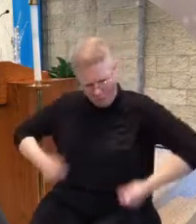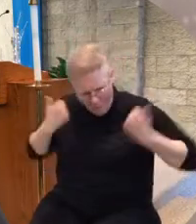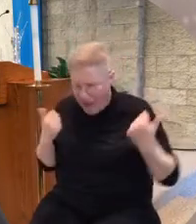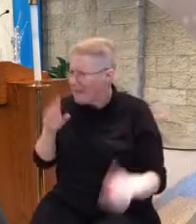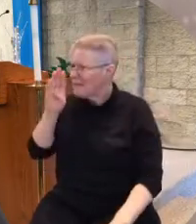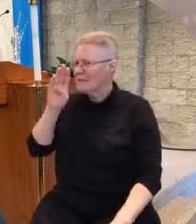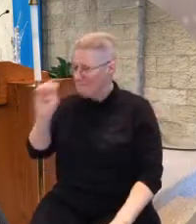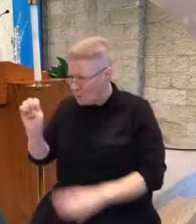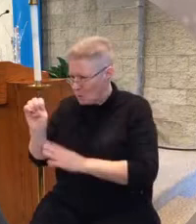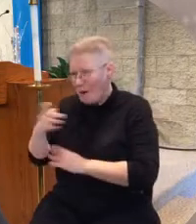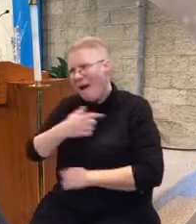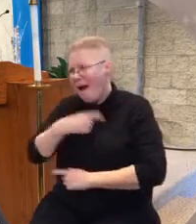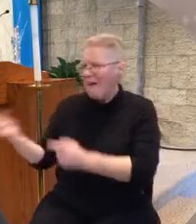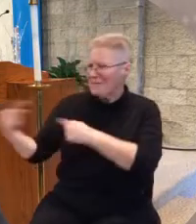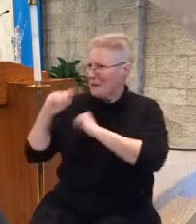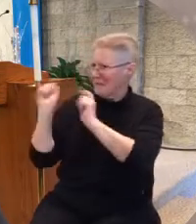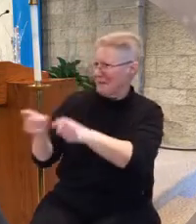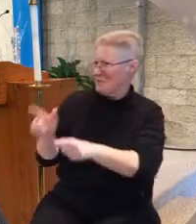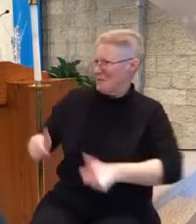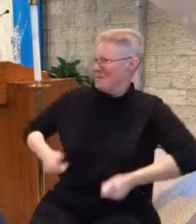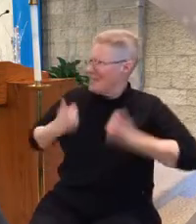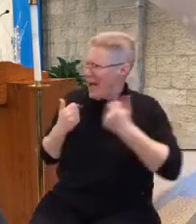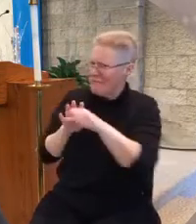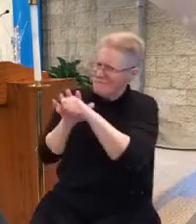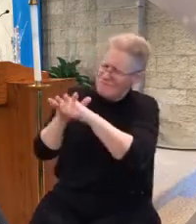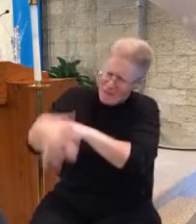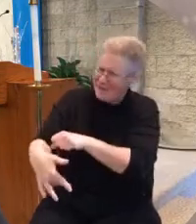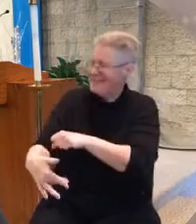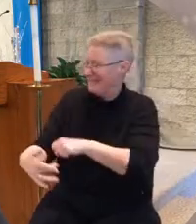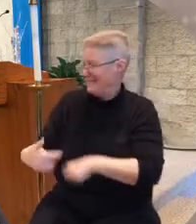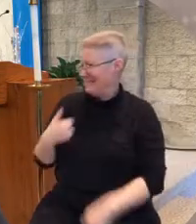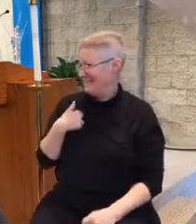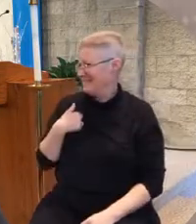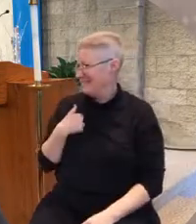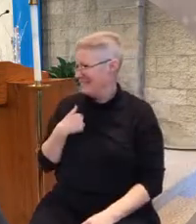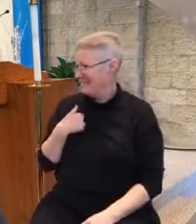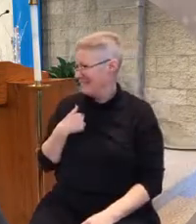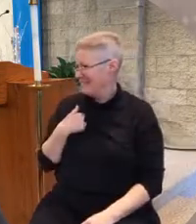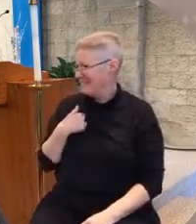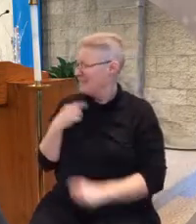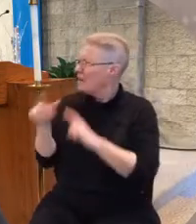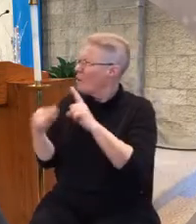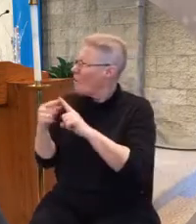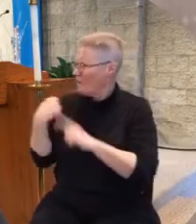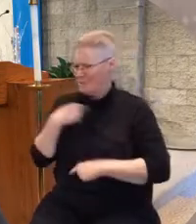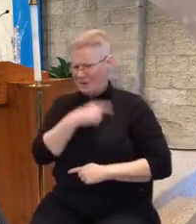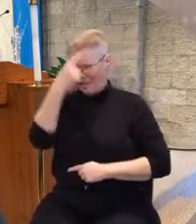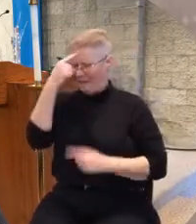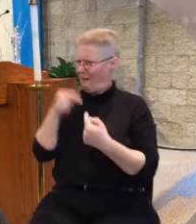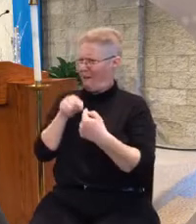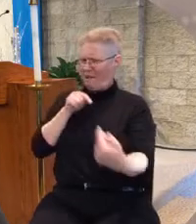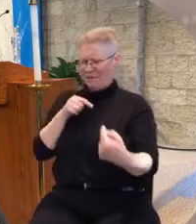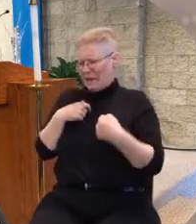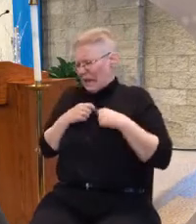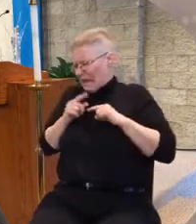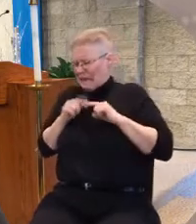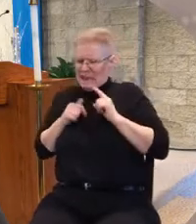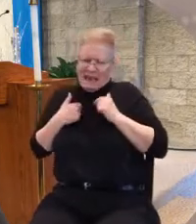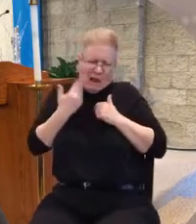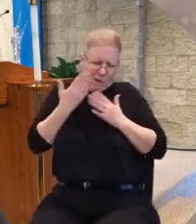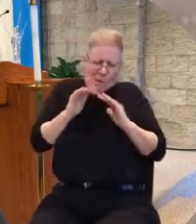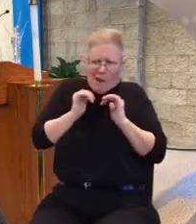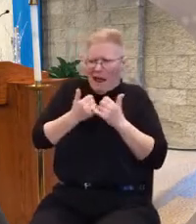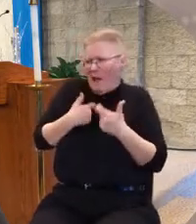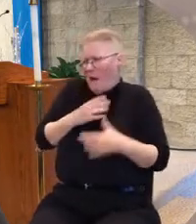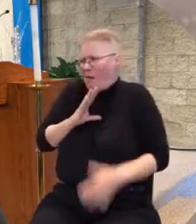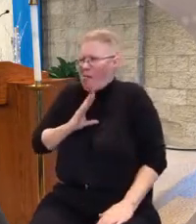boo. And I have come to give it abundantly. And so when we're thinking opposite of that, when we're thinking, I can't, I don't know how,